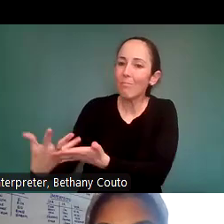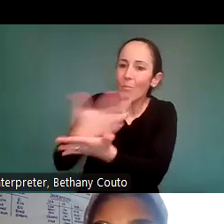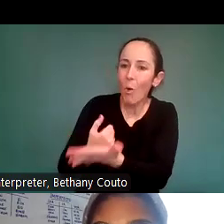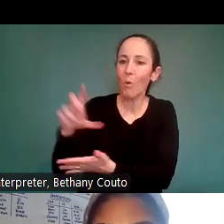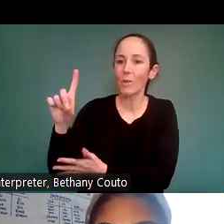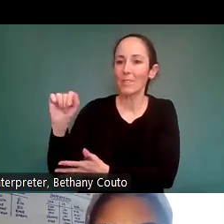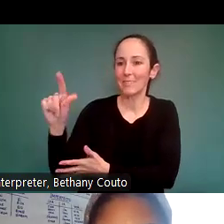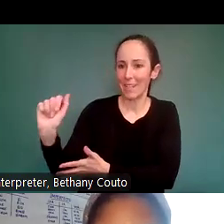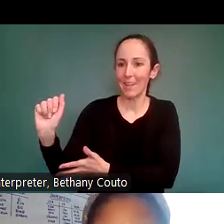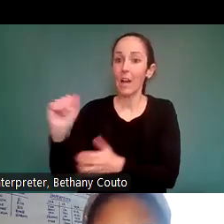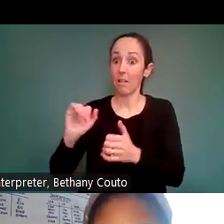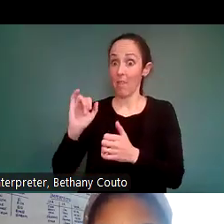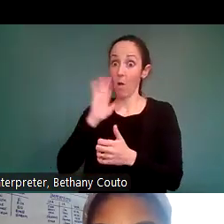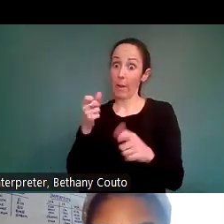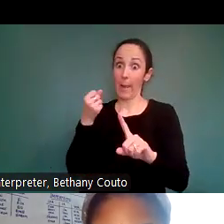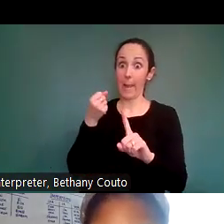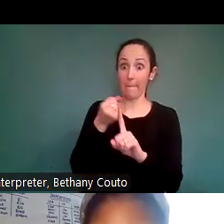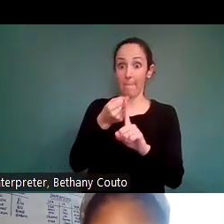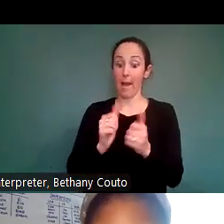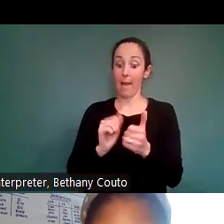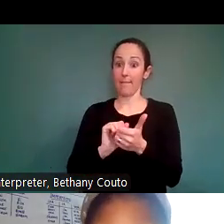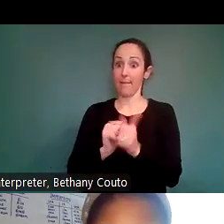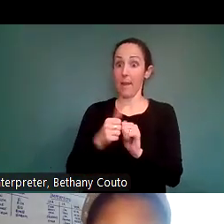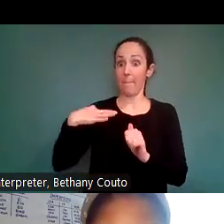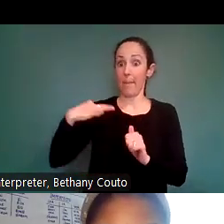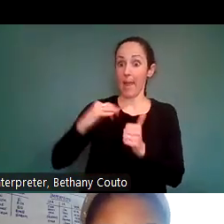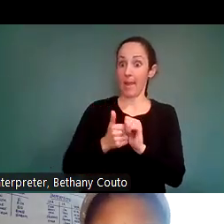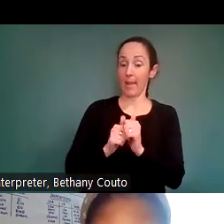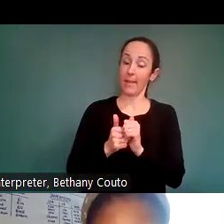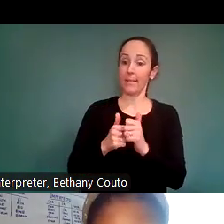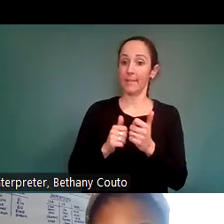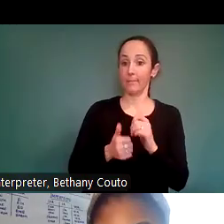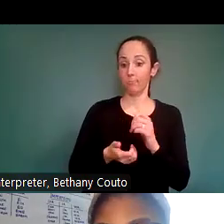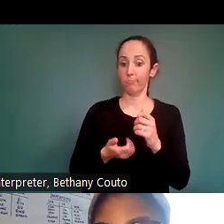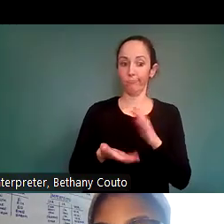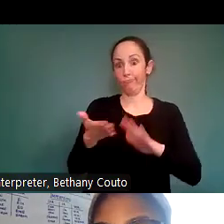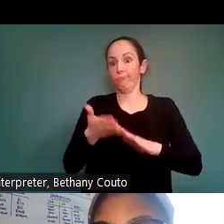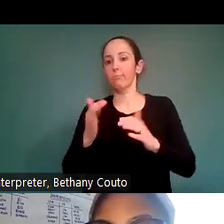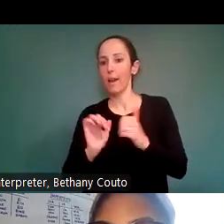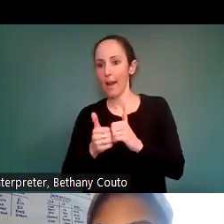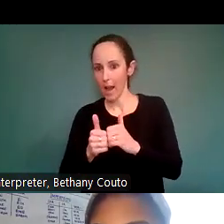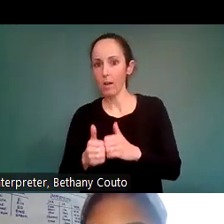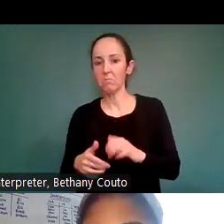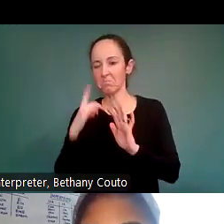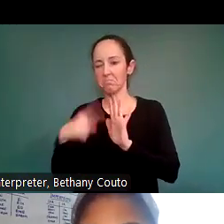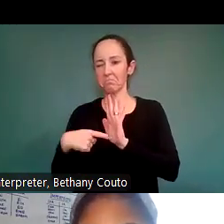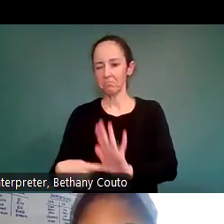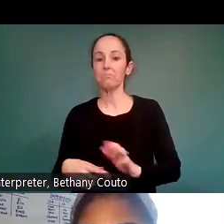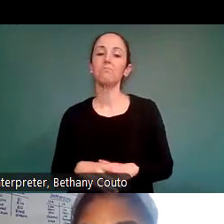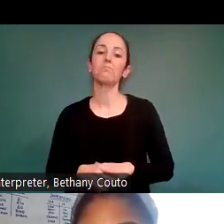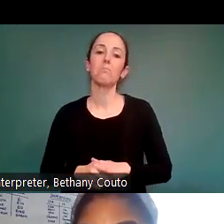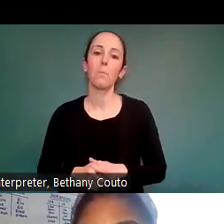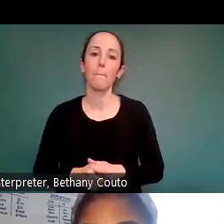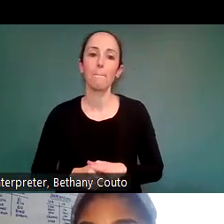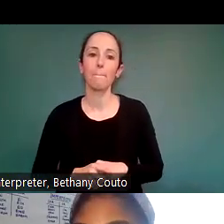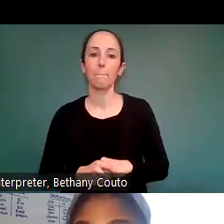one of the campaigns that we've worked on around regional transit. And so One of the big issues that our organization has